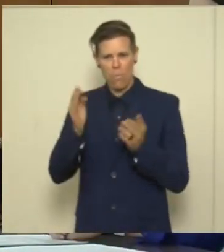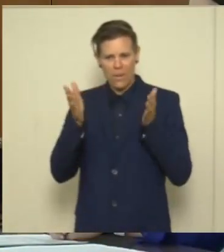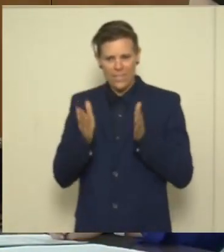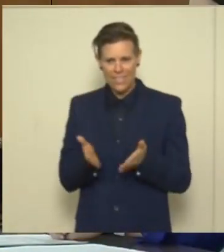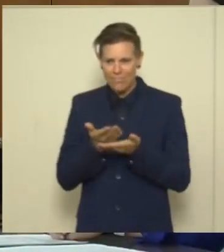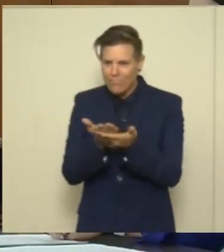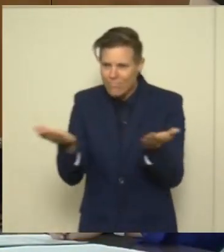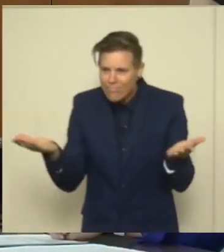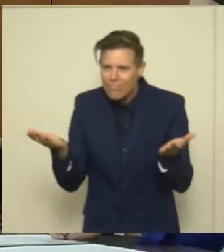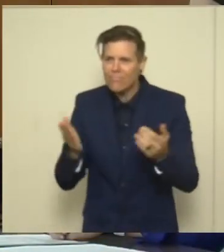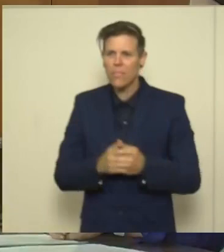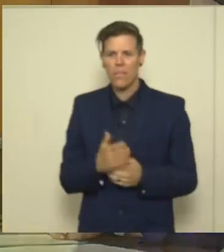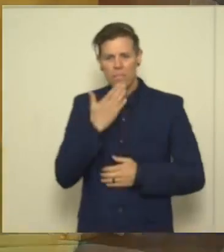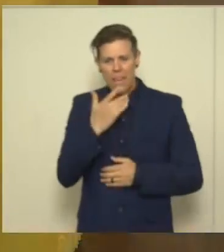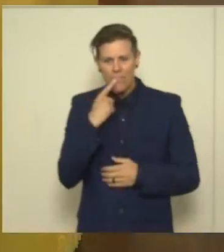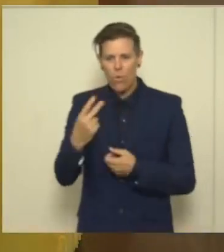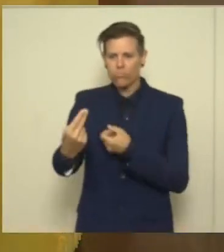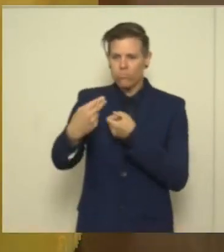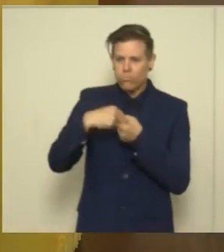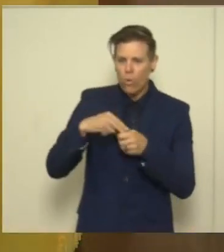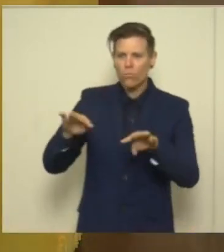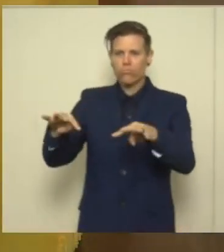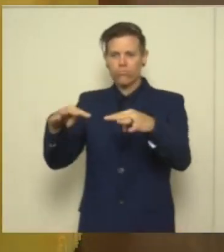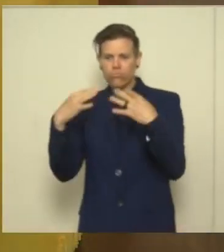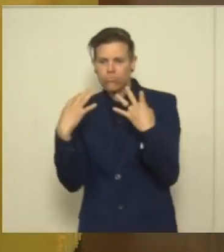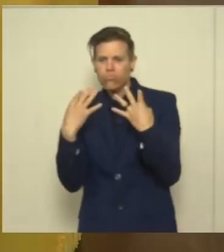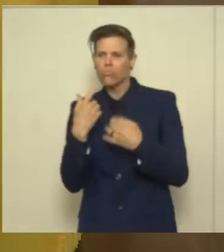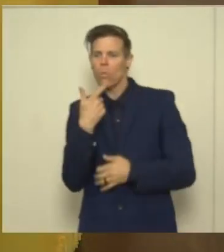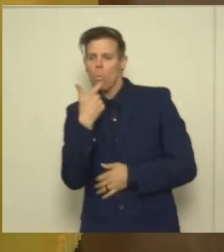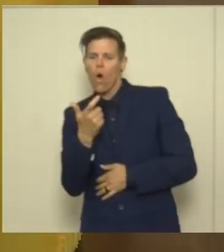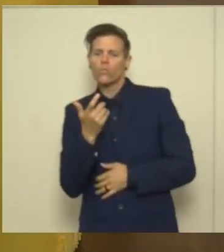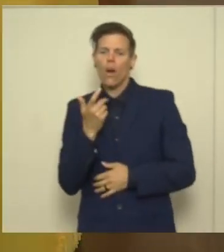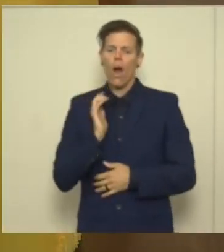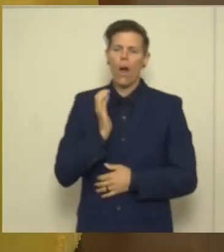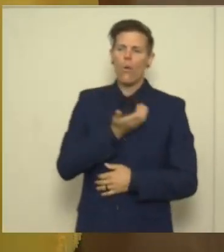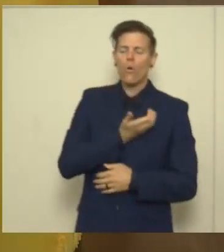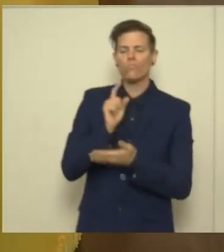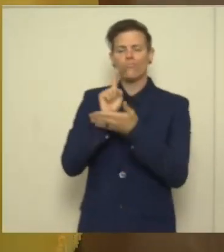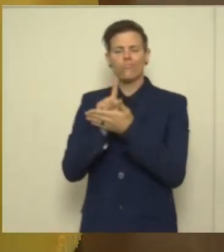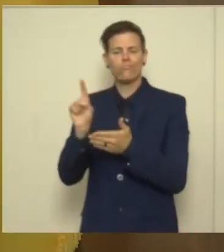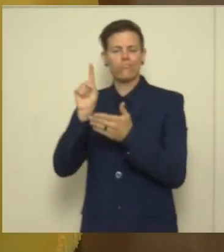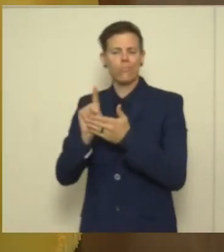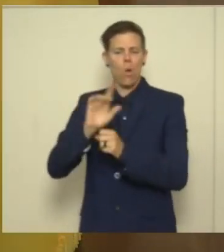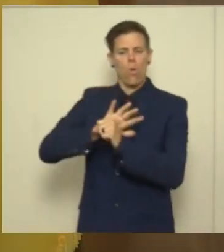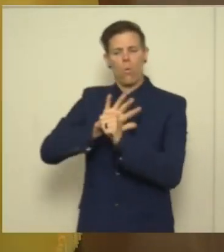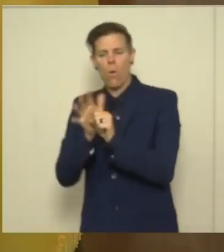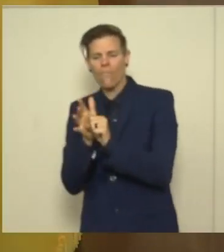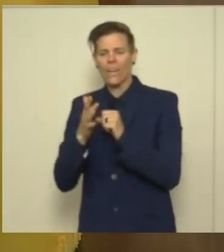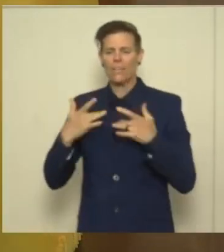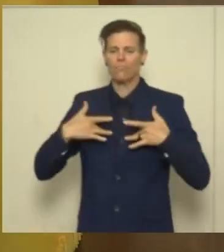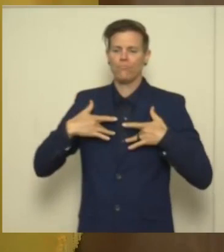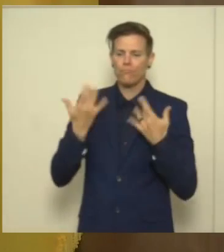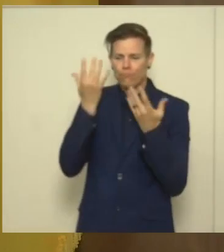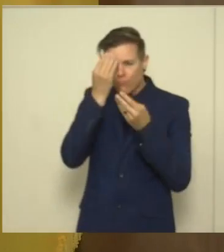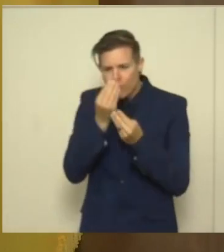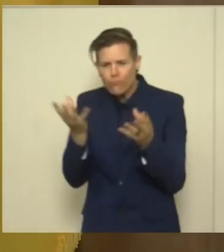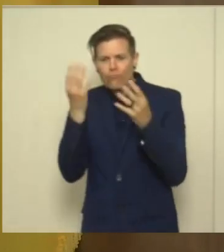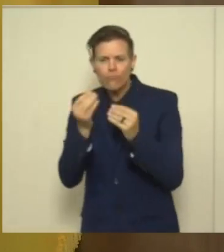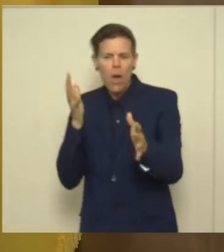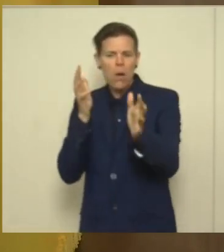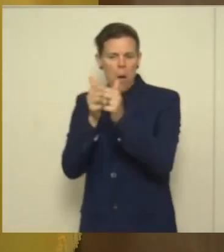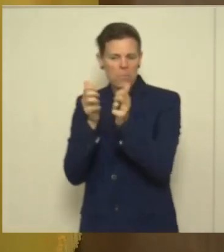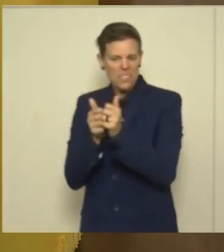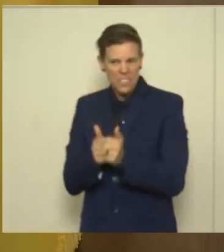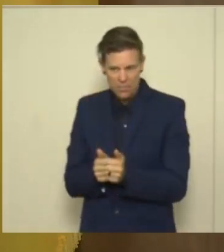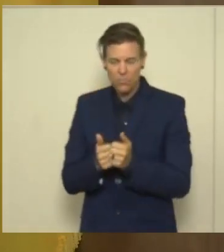Very much for joining me for our weekly COVID briefing. I'm joined today by our Secretary of State,